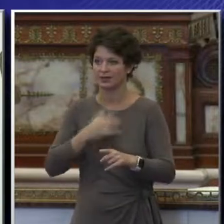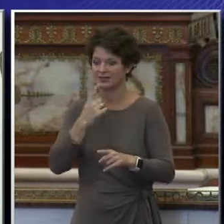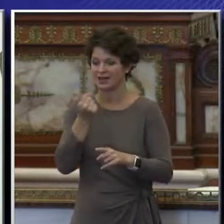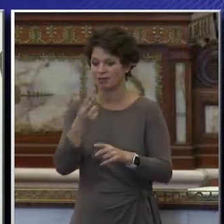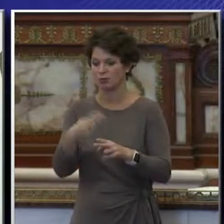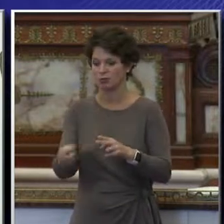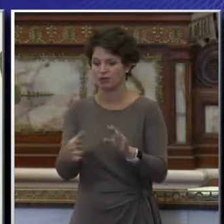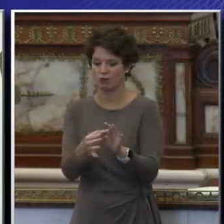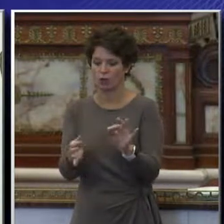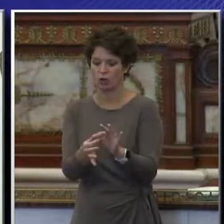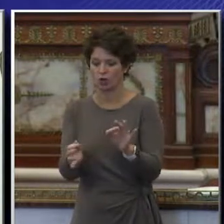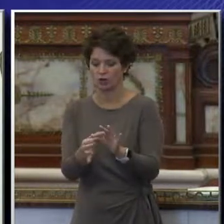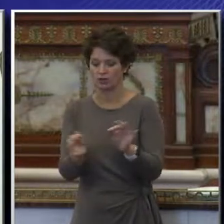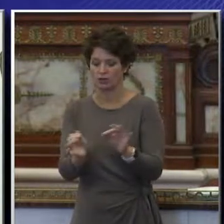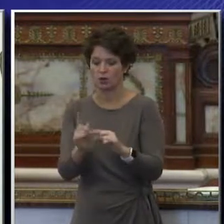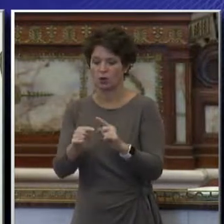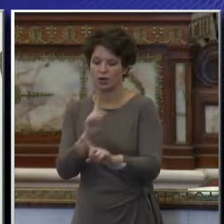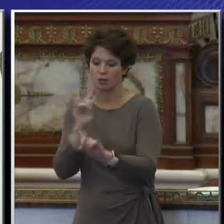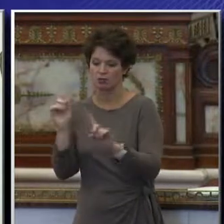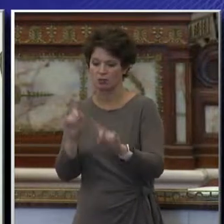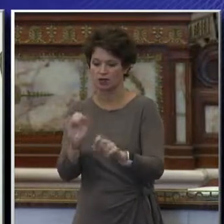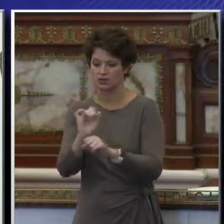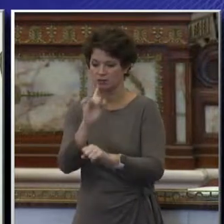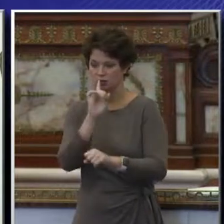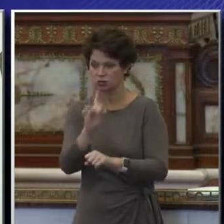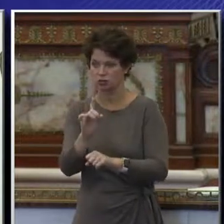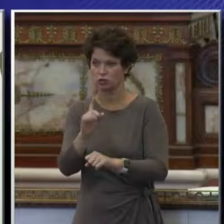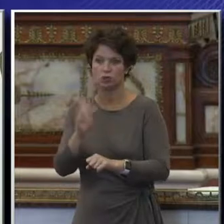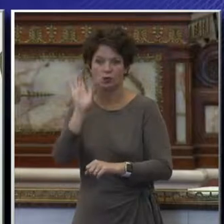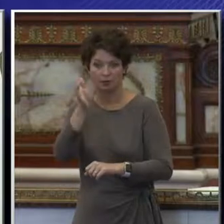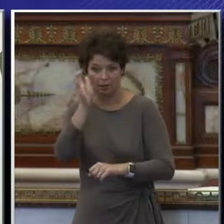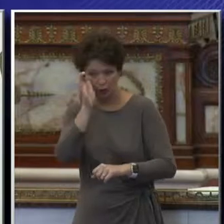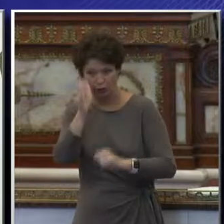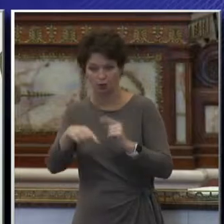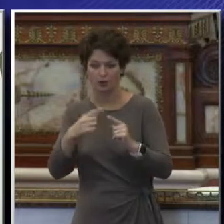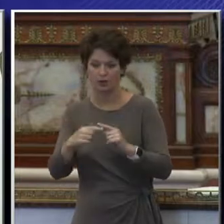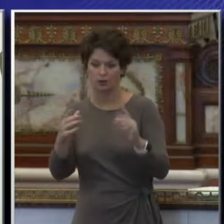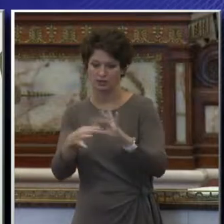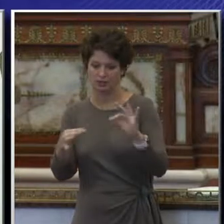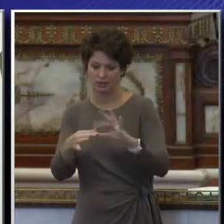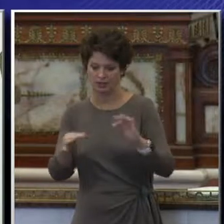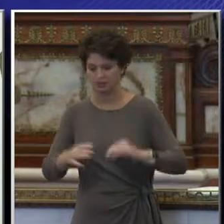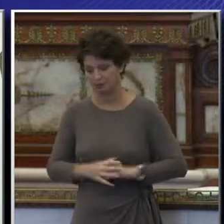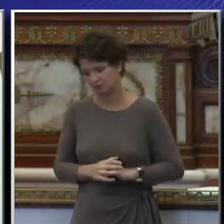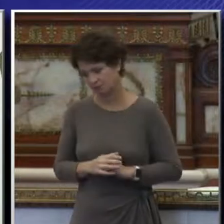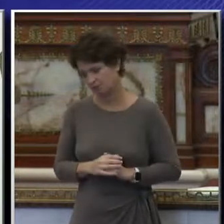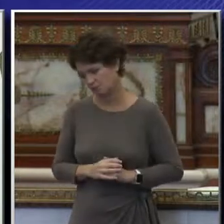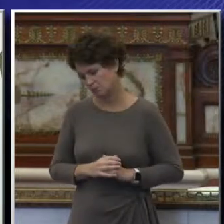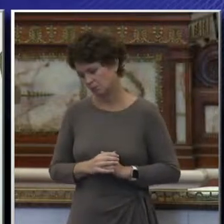brief words when responding so that you will be heard when you speak.